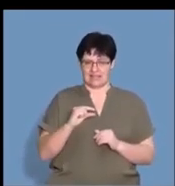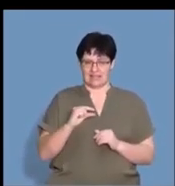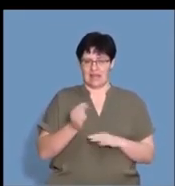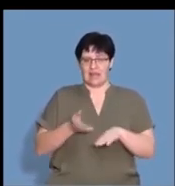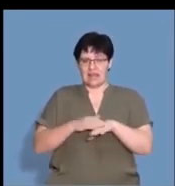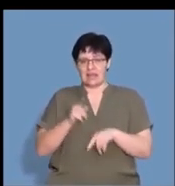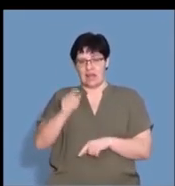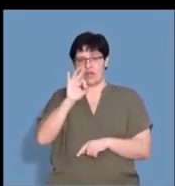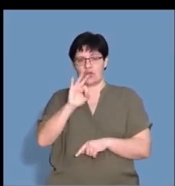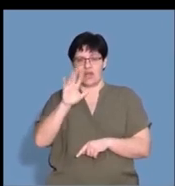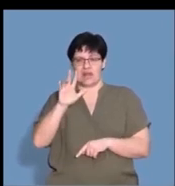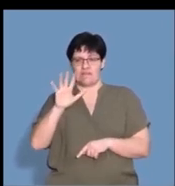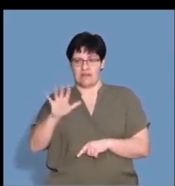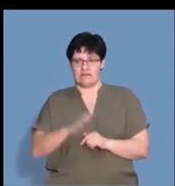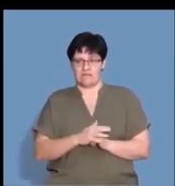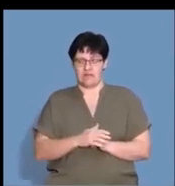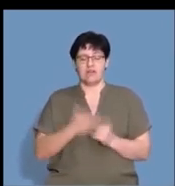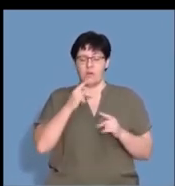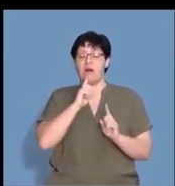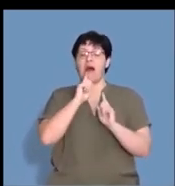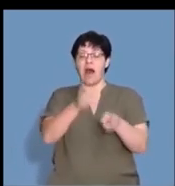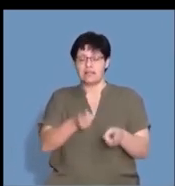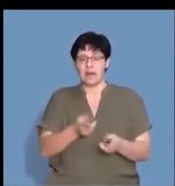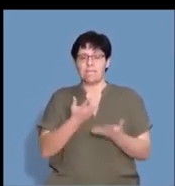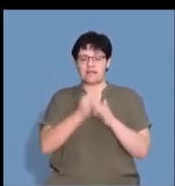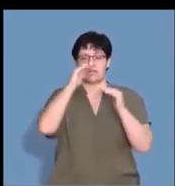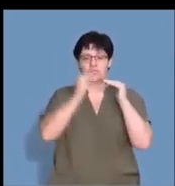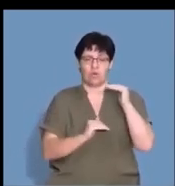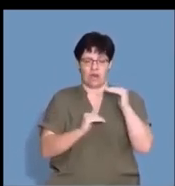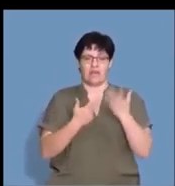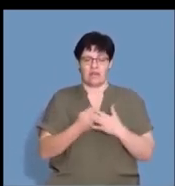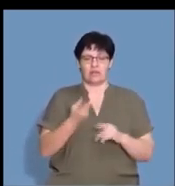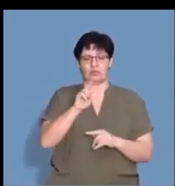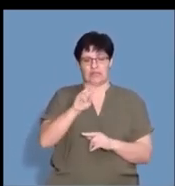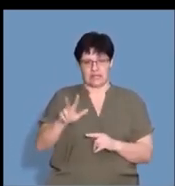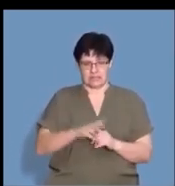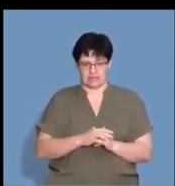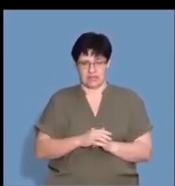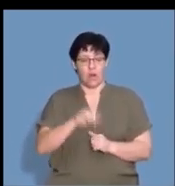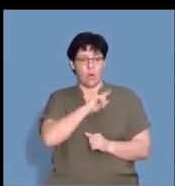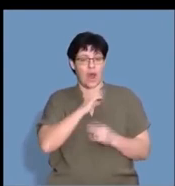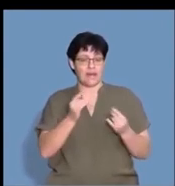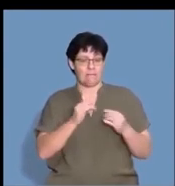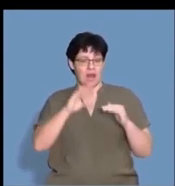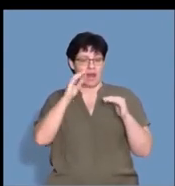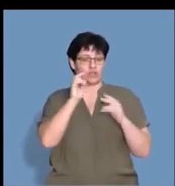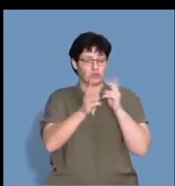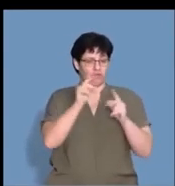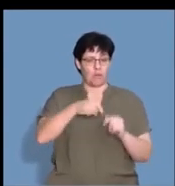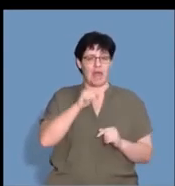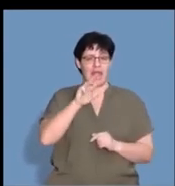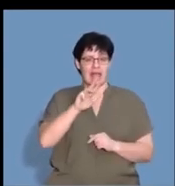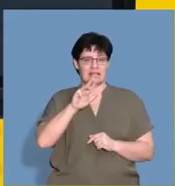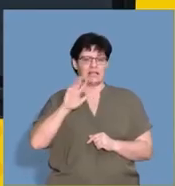than the 385, so I'm expecting my answer to be smaller than my 28. And because my number was